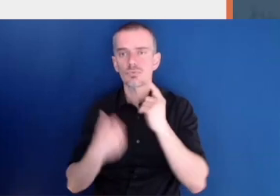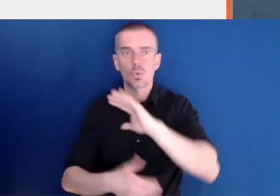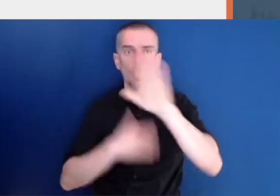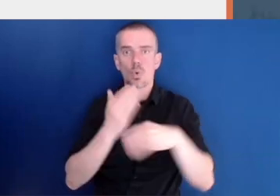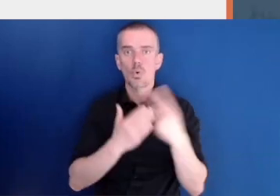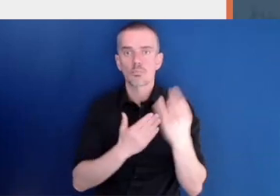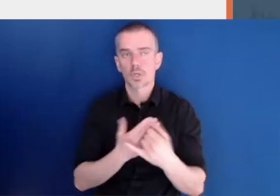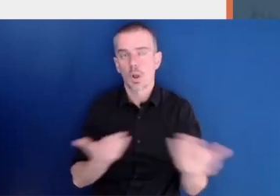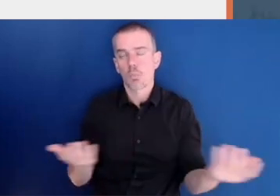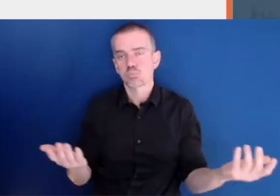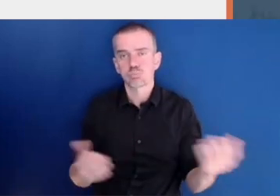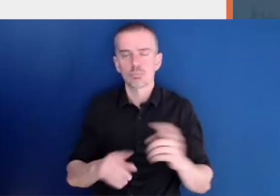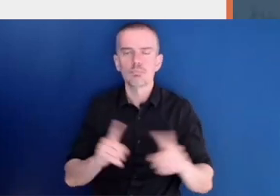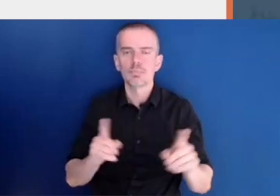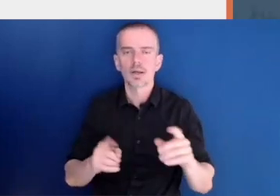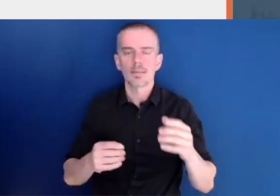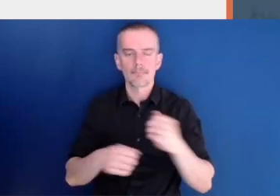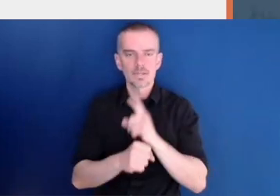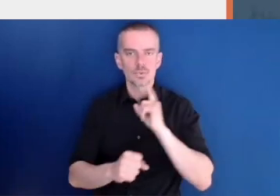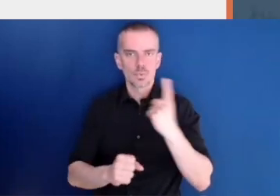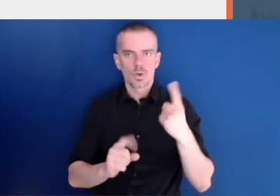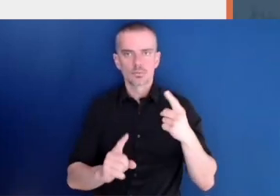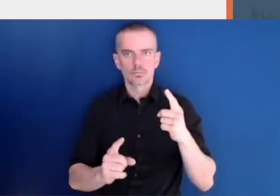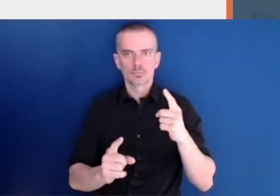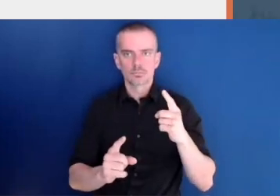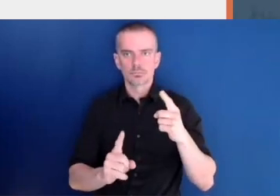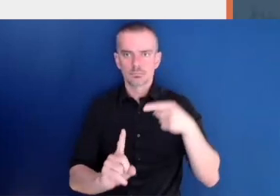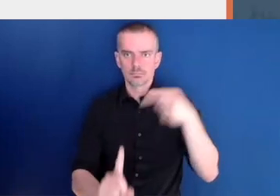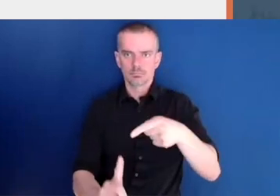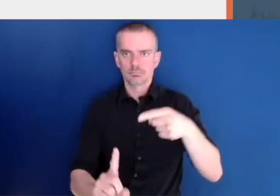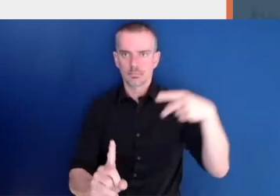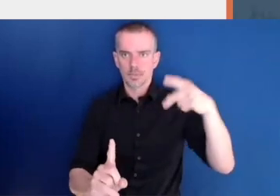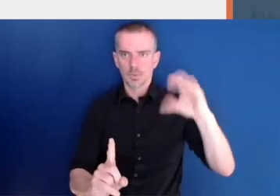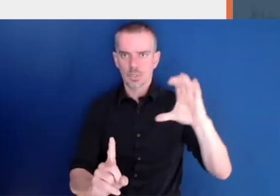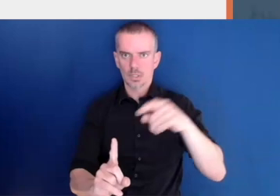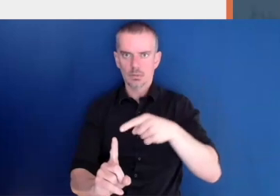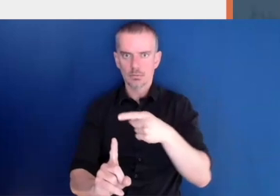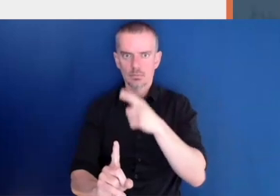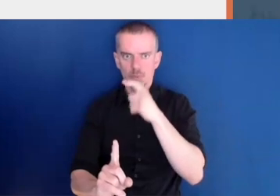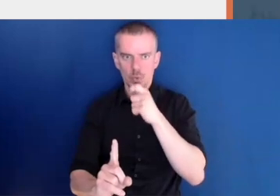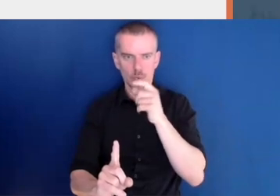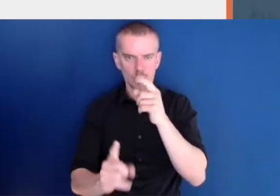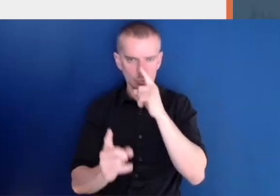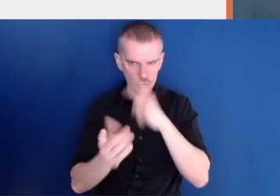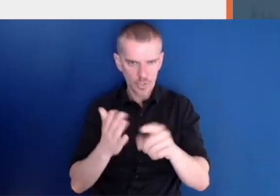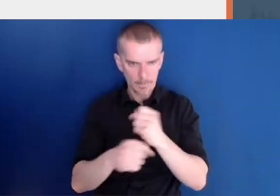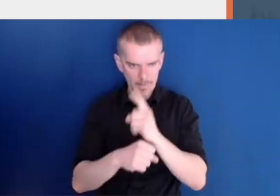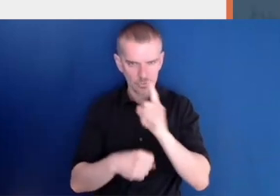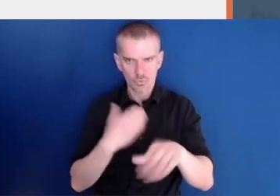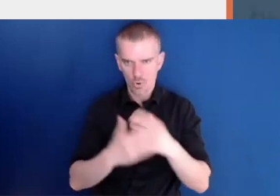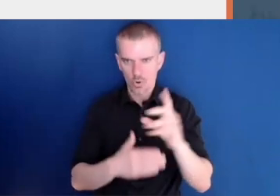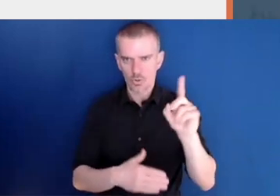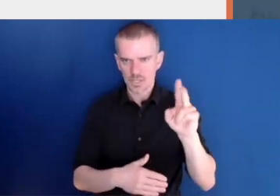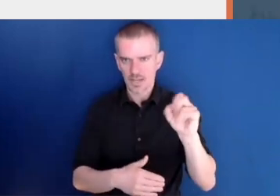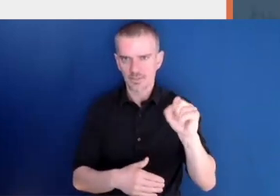project, but just having one point of contact who is meeting all of these requirements and ensuring all of these requirements